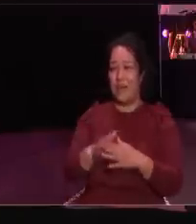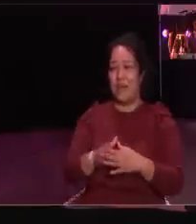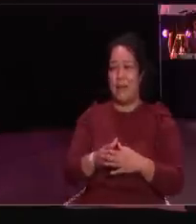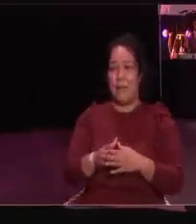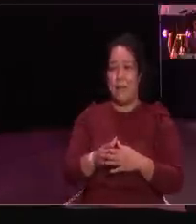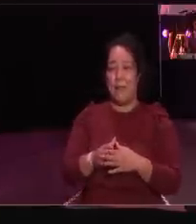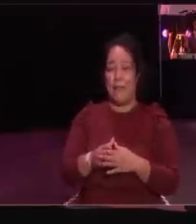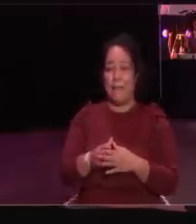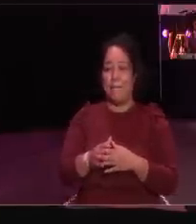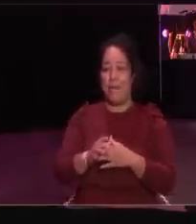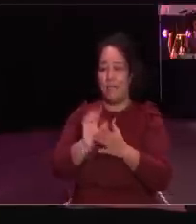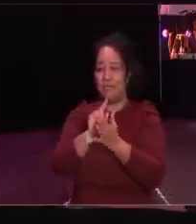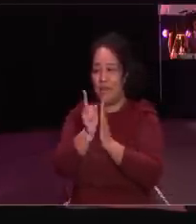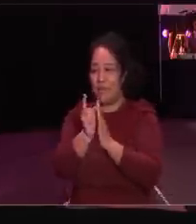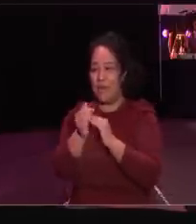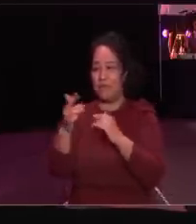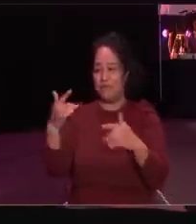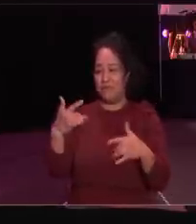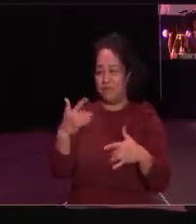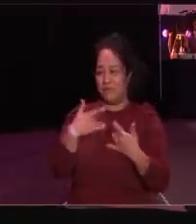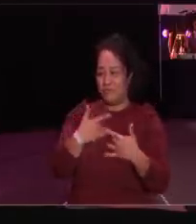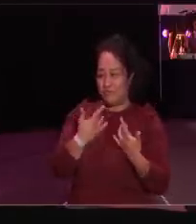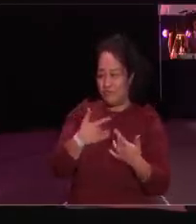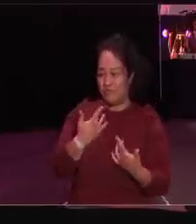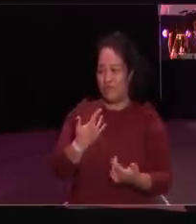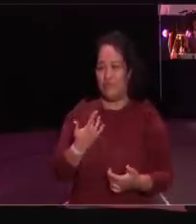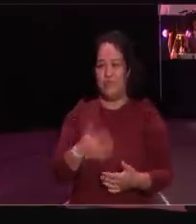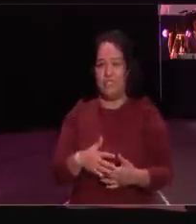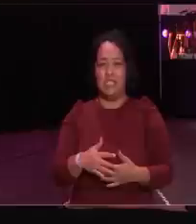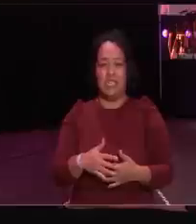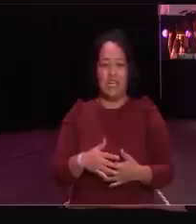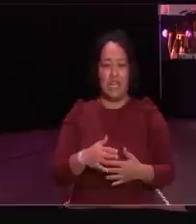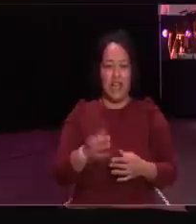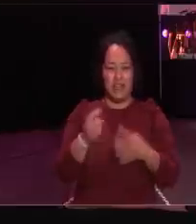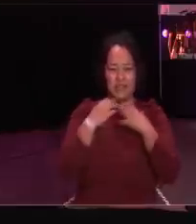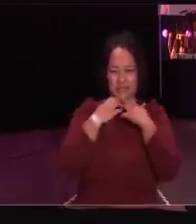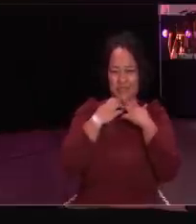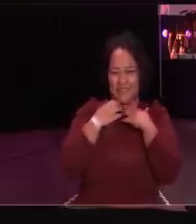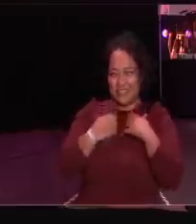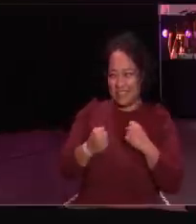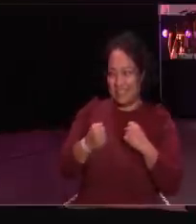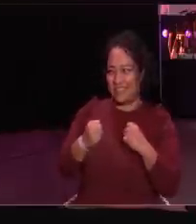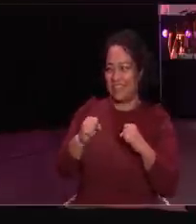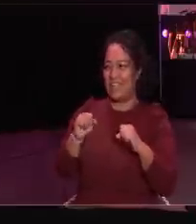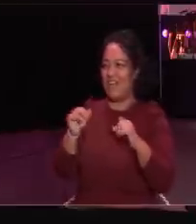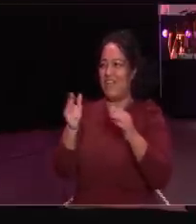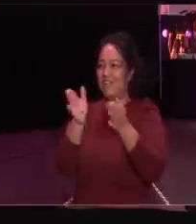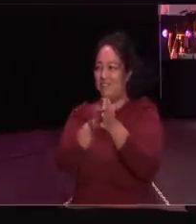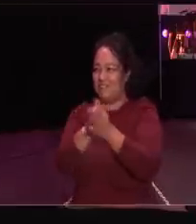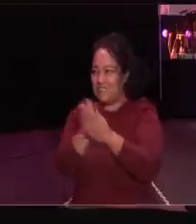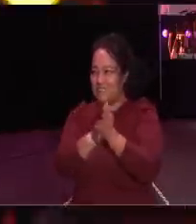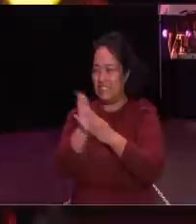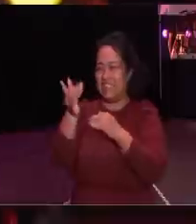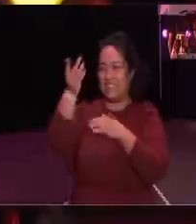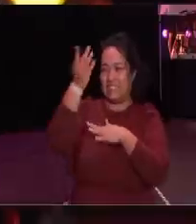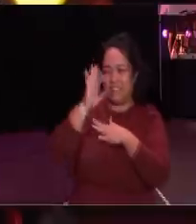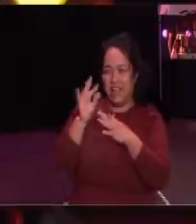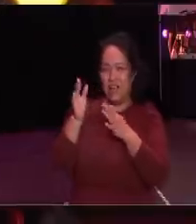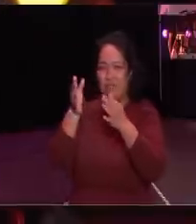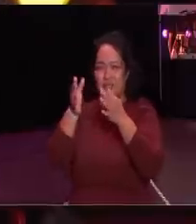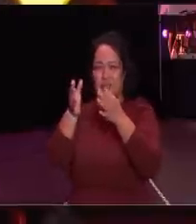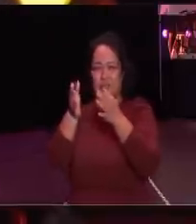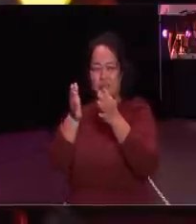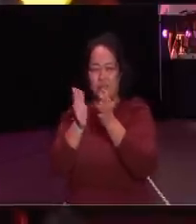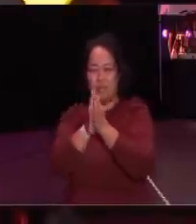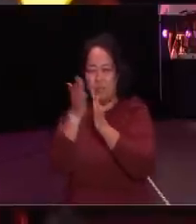a sentir. In that moment you begin to feel. Las ganas de buscar a Dios en oración. The desire of seeking God in prayer. Ya no son cinco minutos. It's